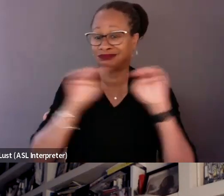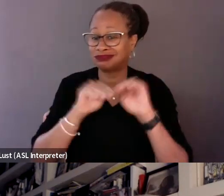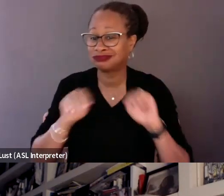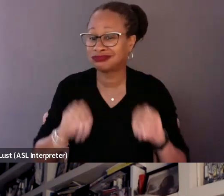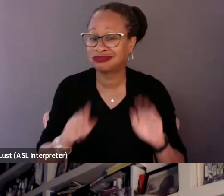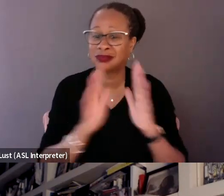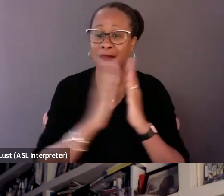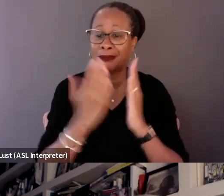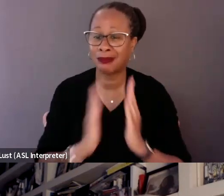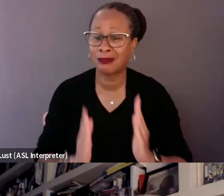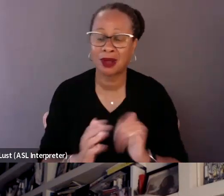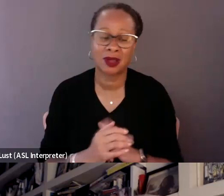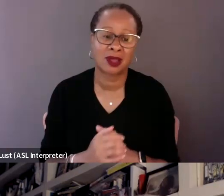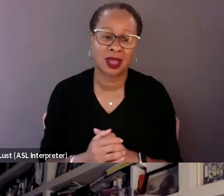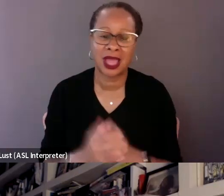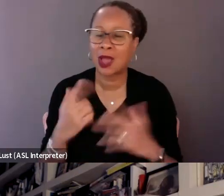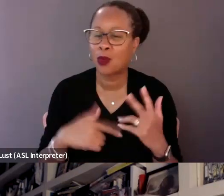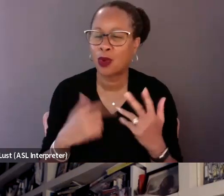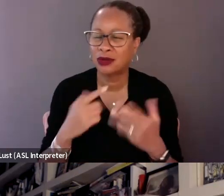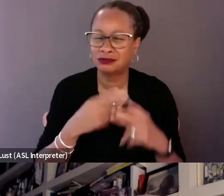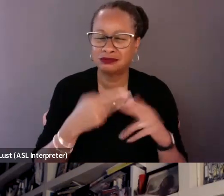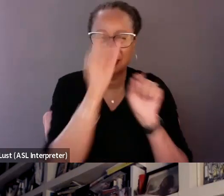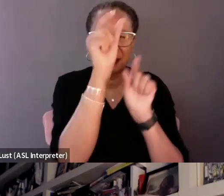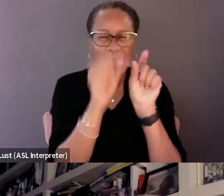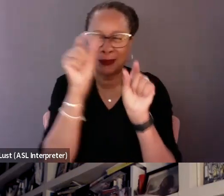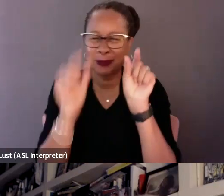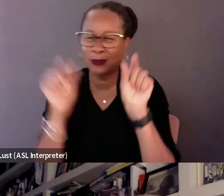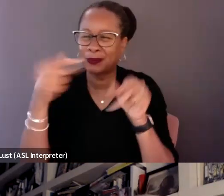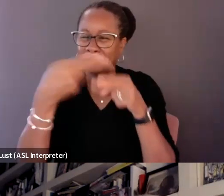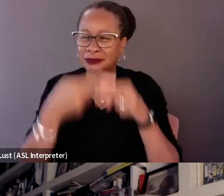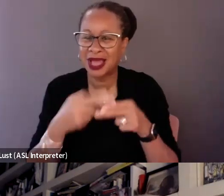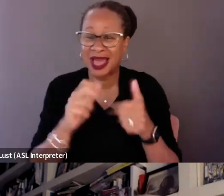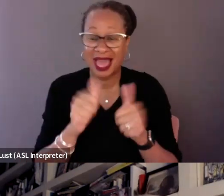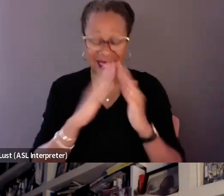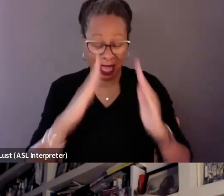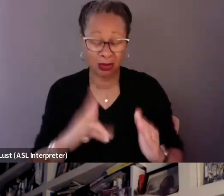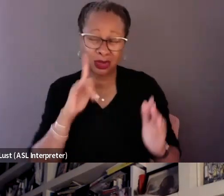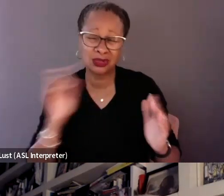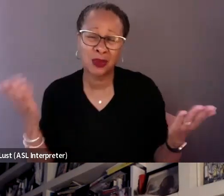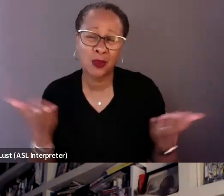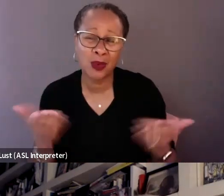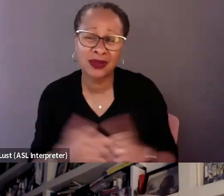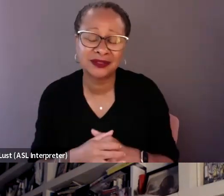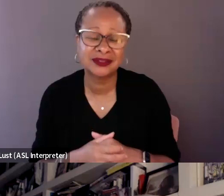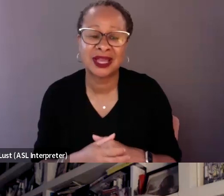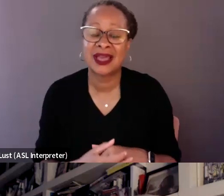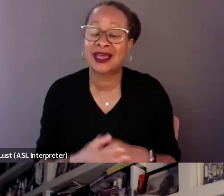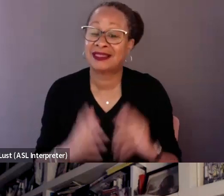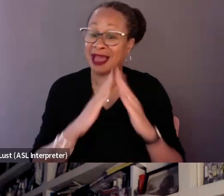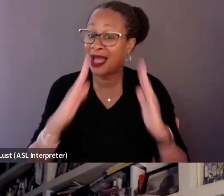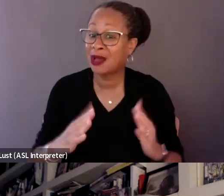books he have, no? And how is the house? The house say many things